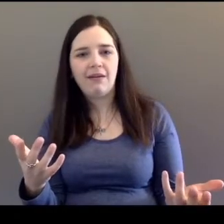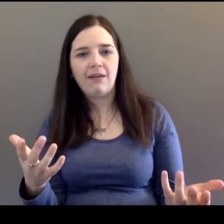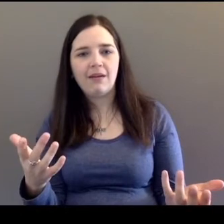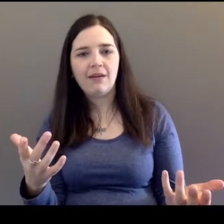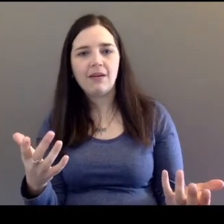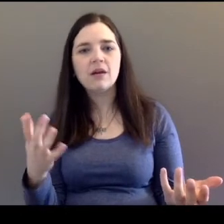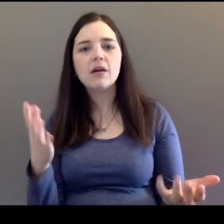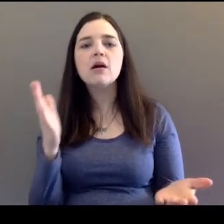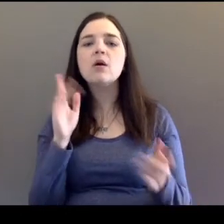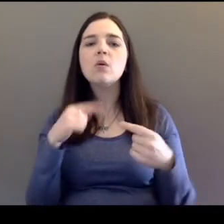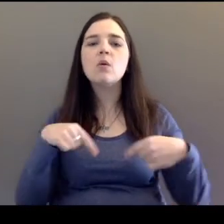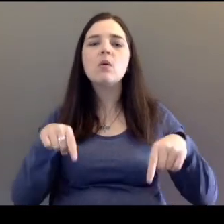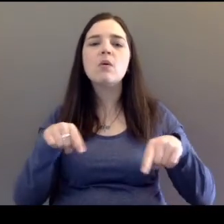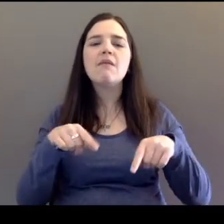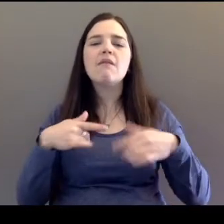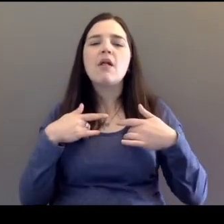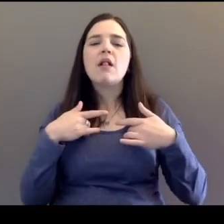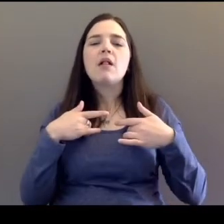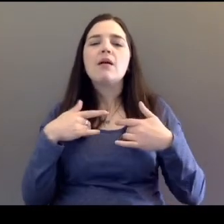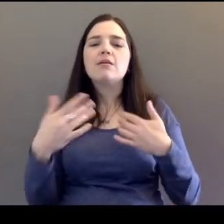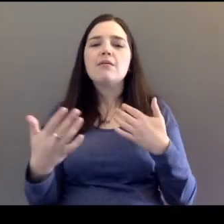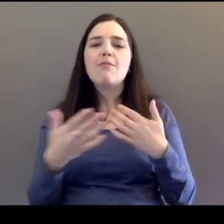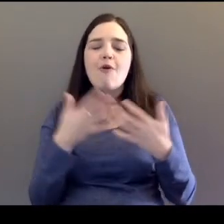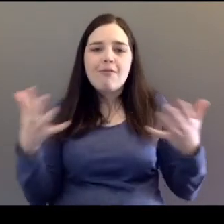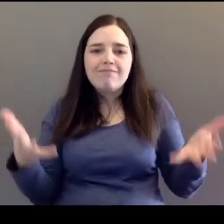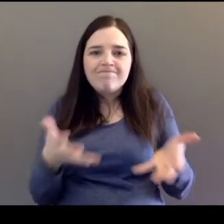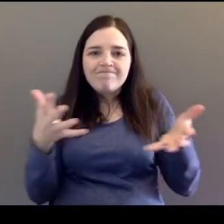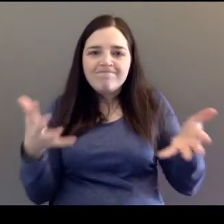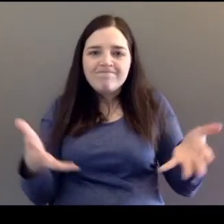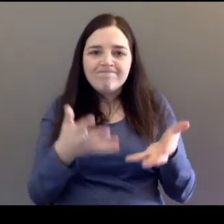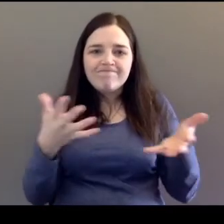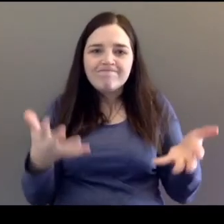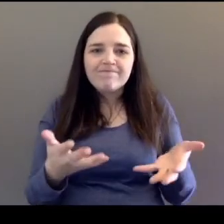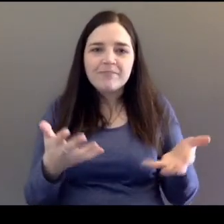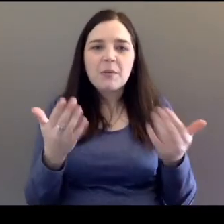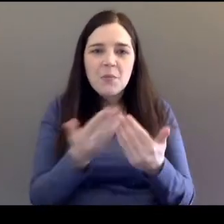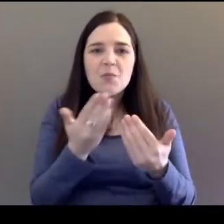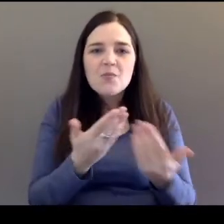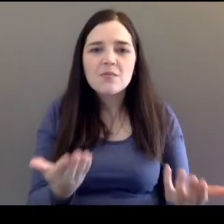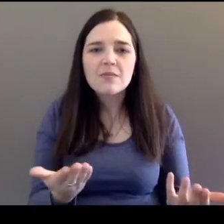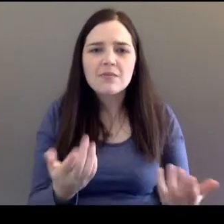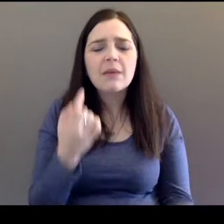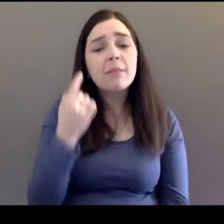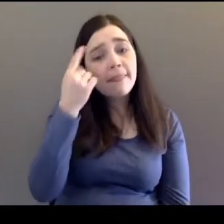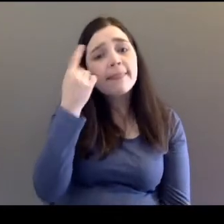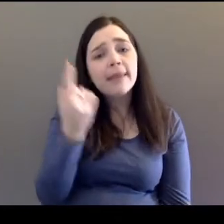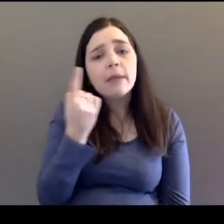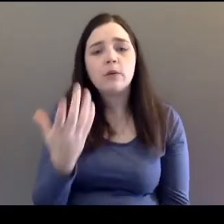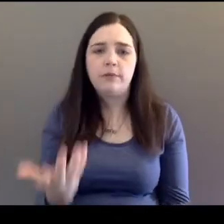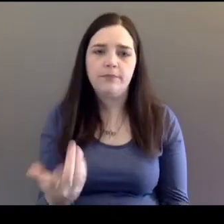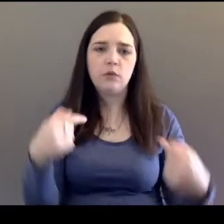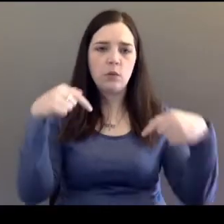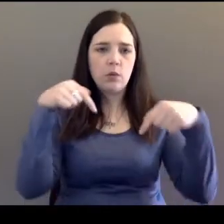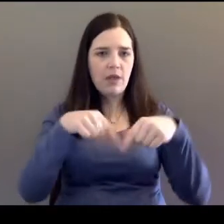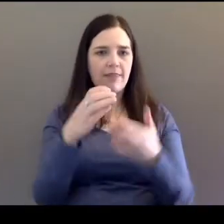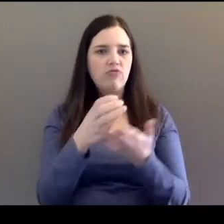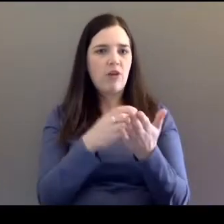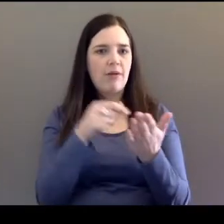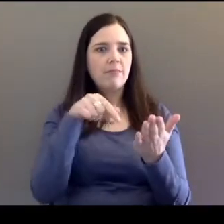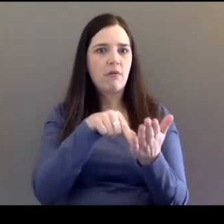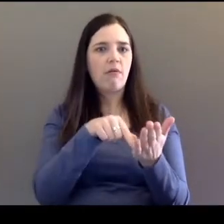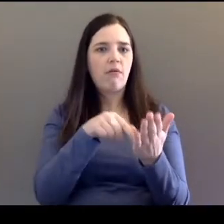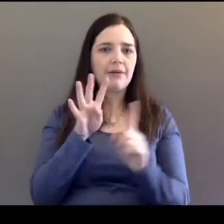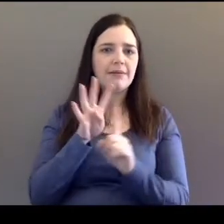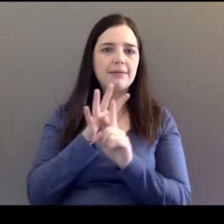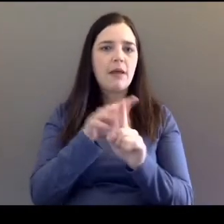something far, far more encouraging. Think about it for a minute. Here in this chapter are the disciples of